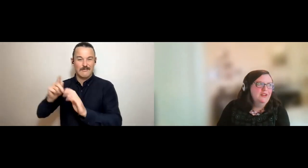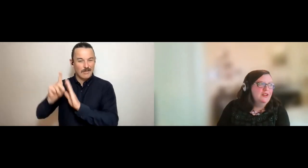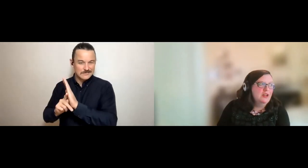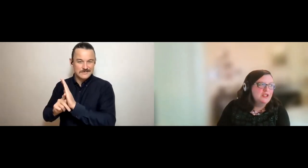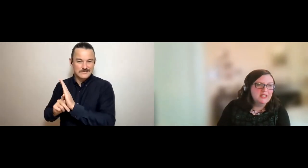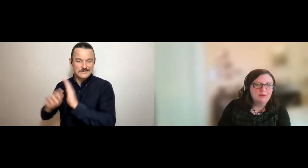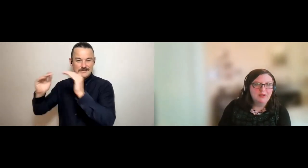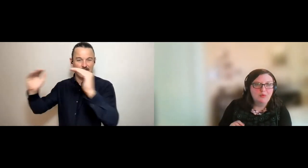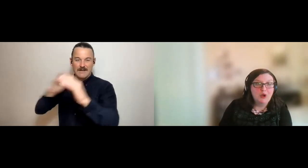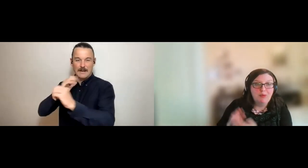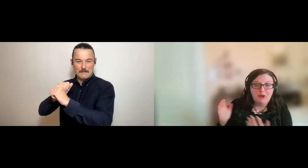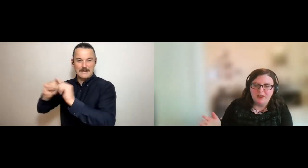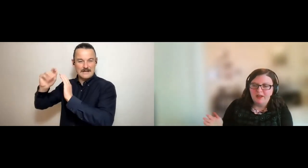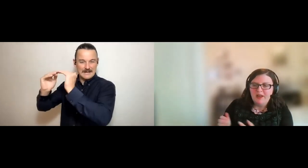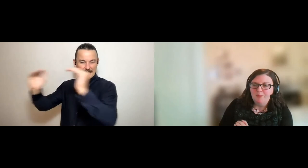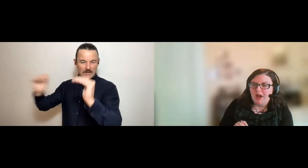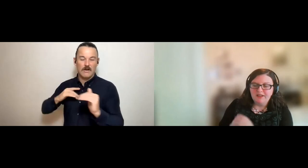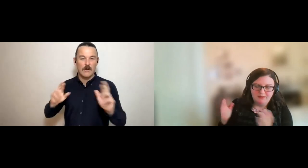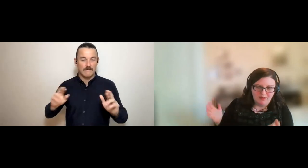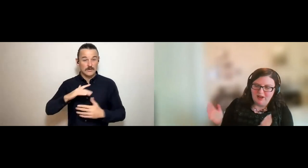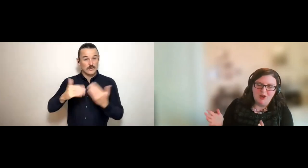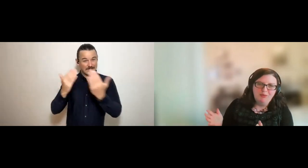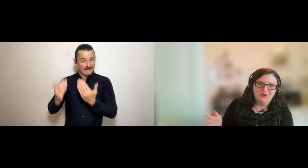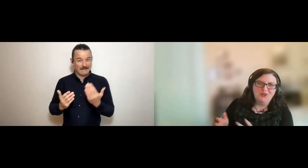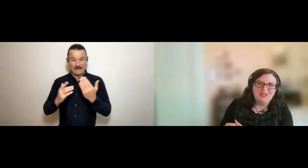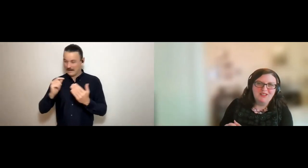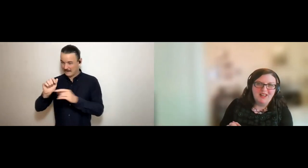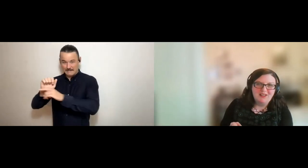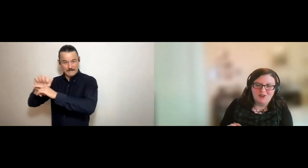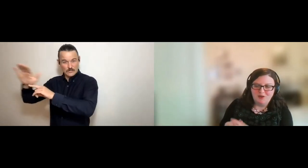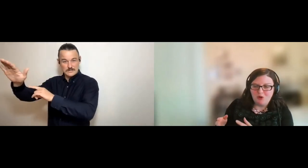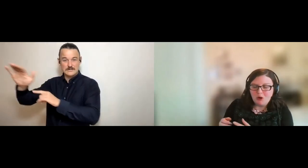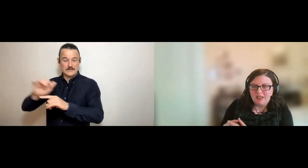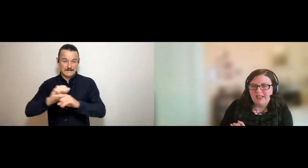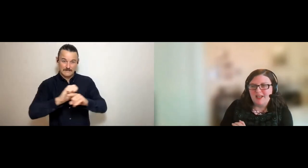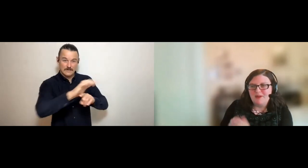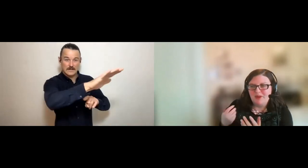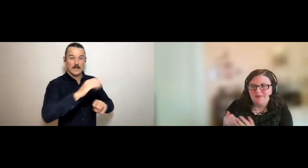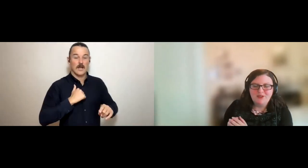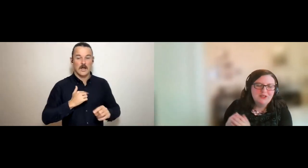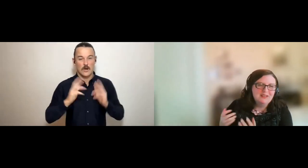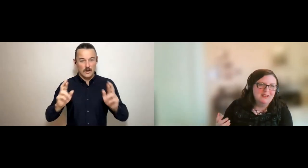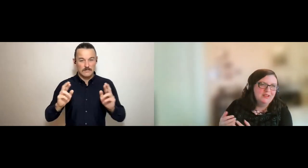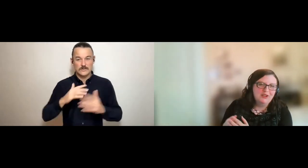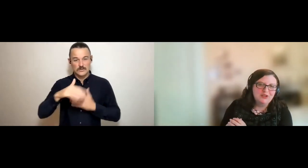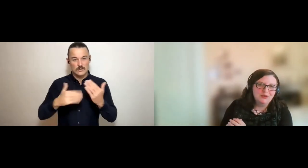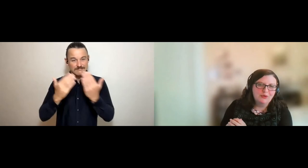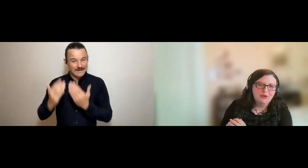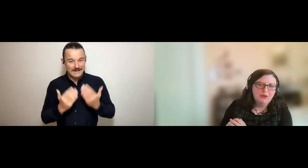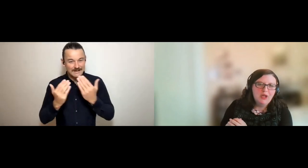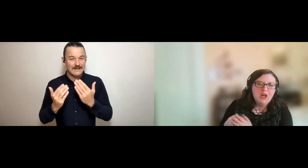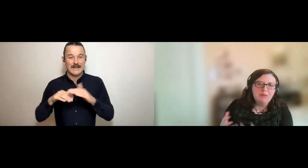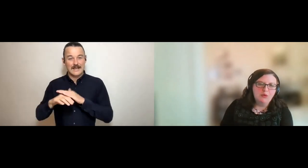that sociology can, can work both in practice and, and I hope sociology stays, you know, strong in the academy and we have students and researchers